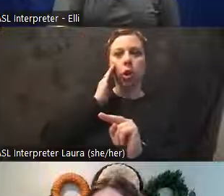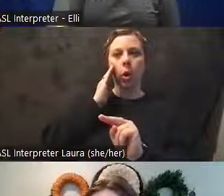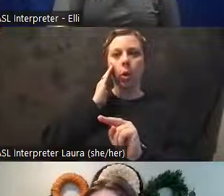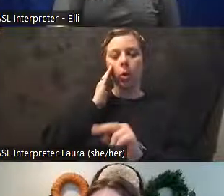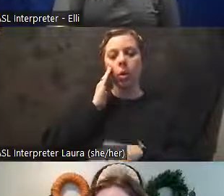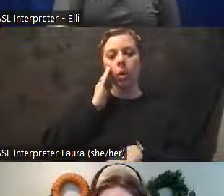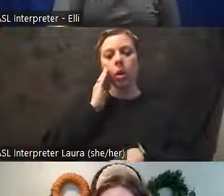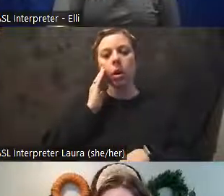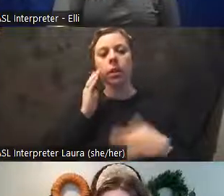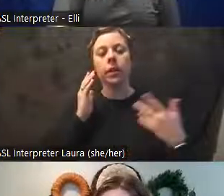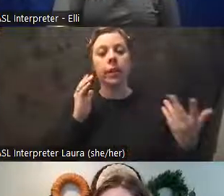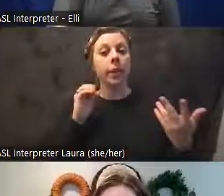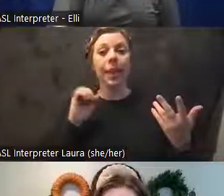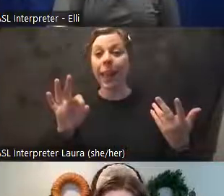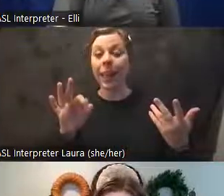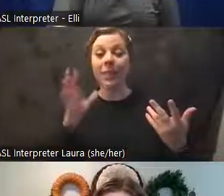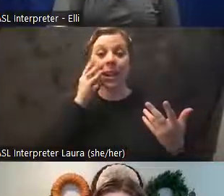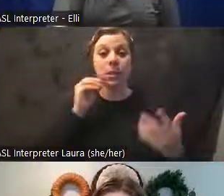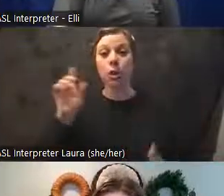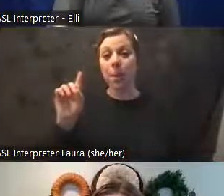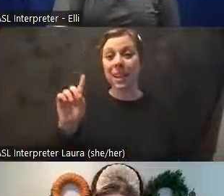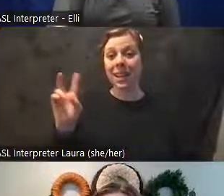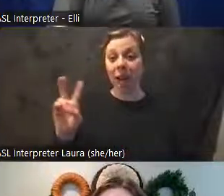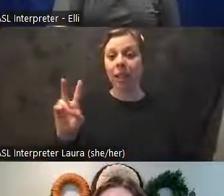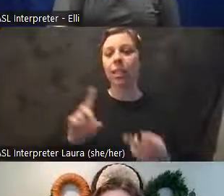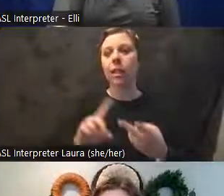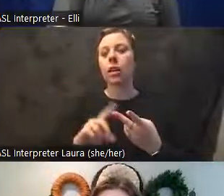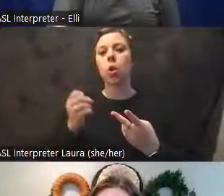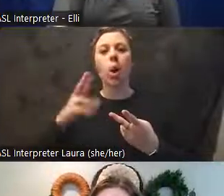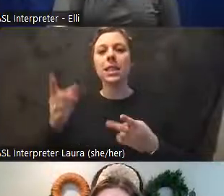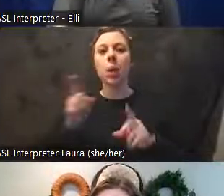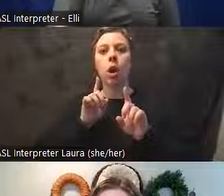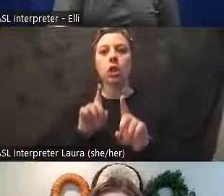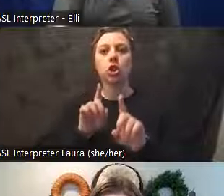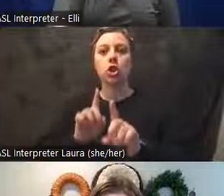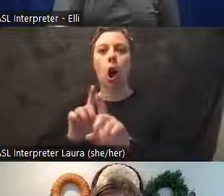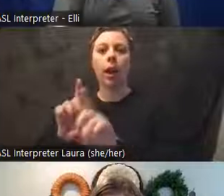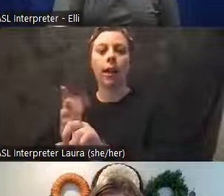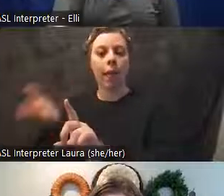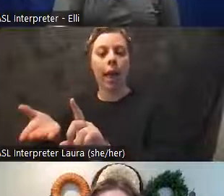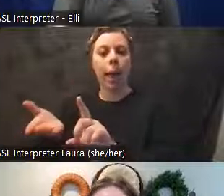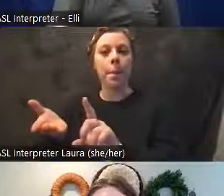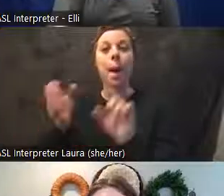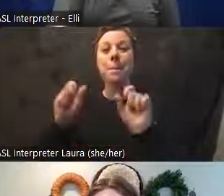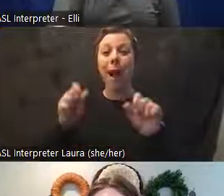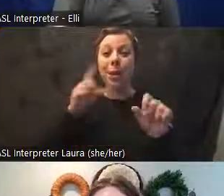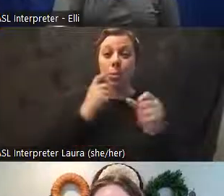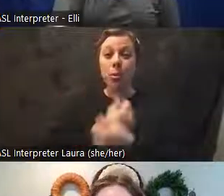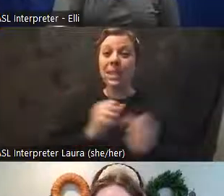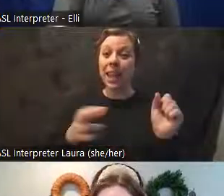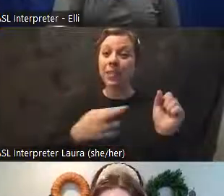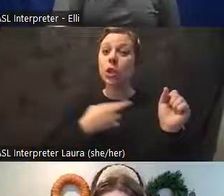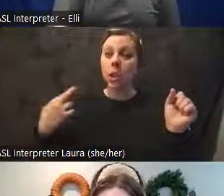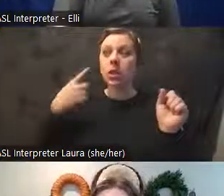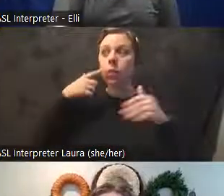if they were in a domestic violence or stalking situation, it potentially created a safety risk. So how